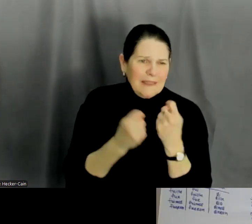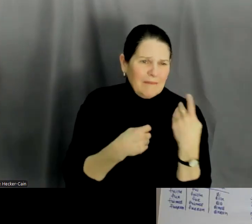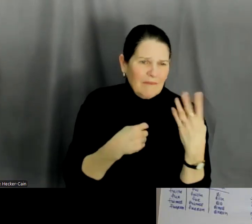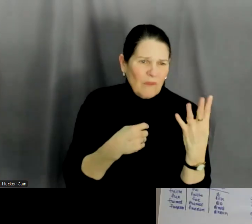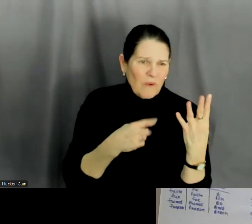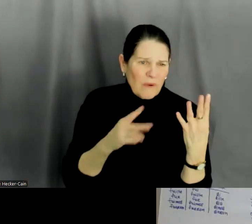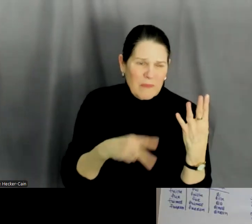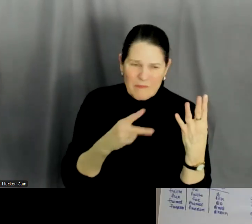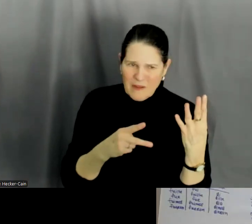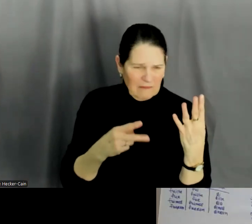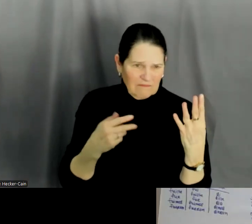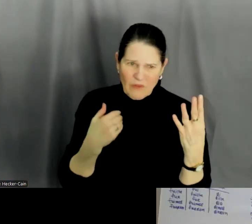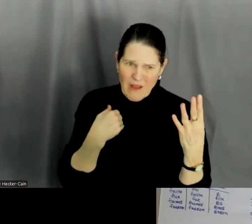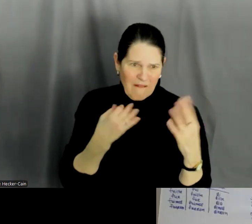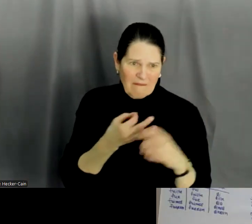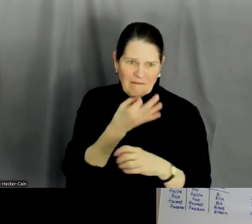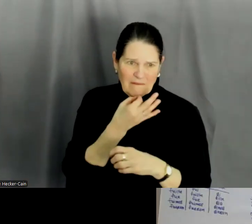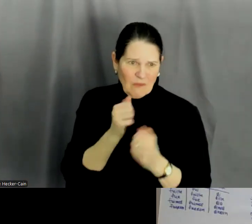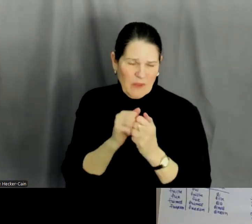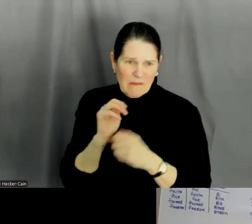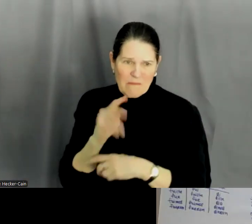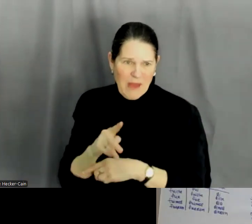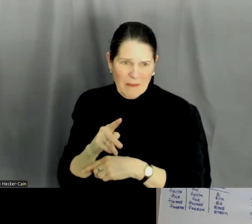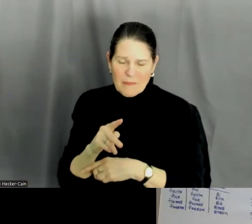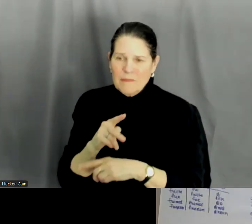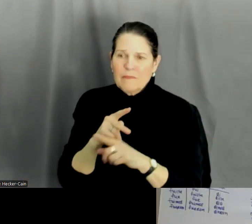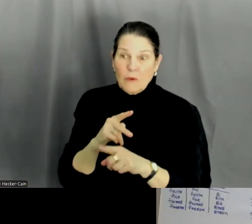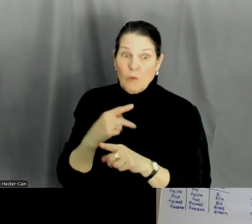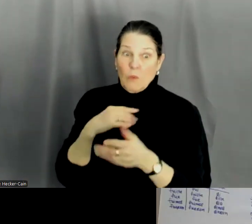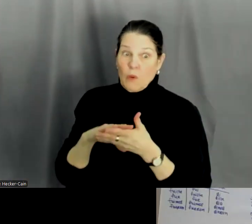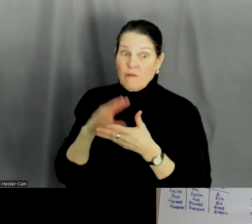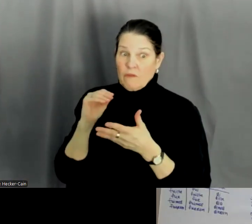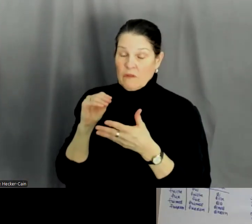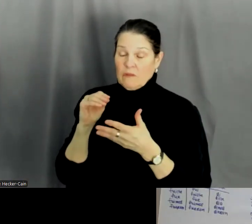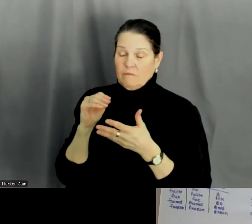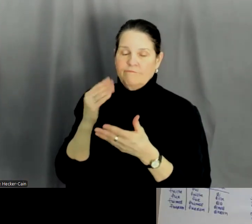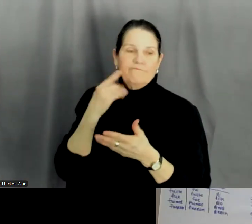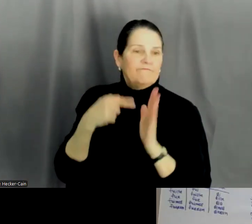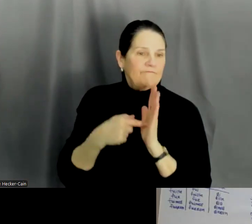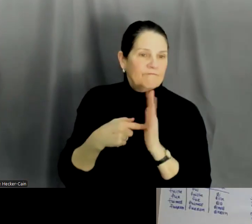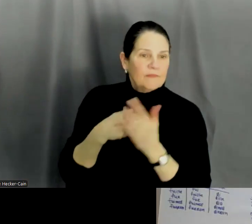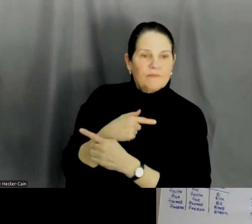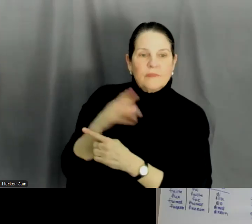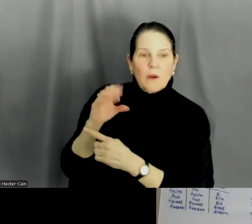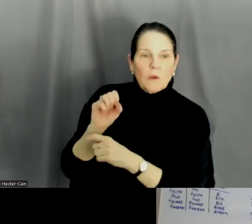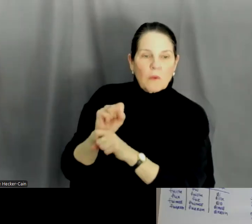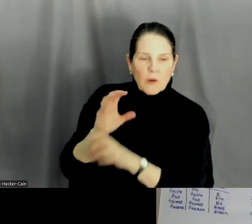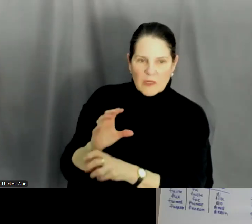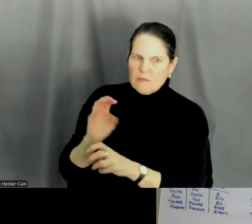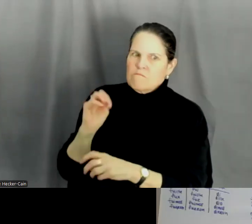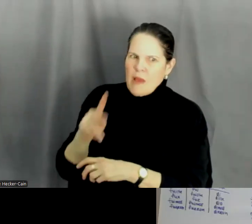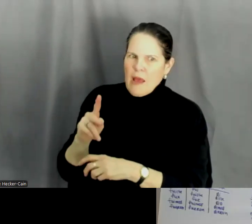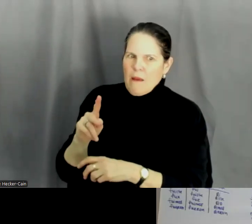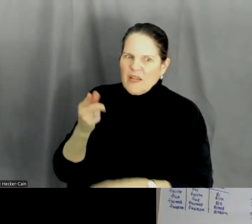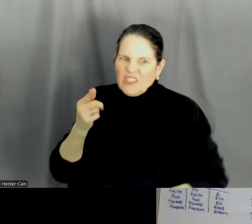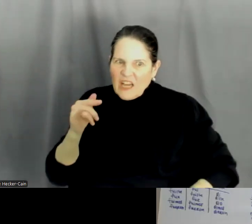of expertise. We've relied a lot on learning how to do certain things. Like I know one of my colleagues has done a lot of mapping and like